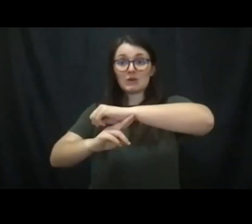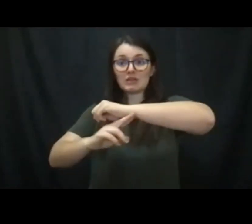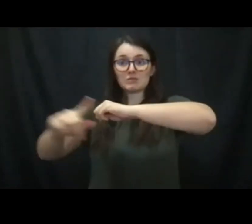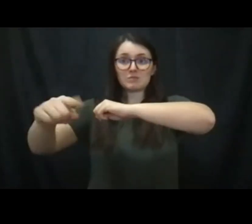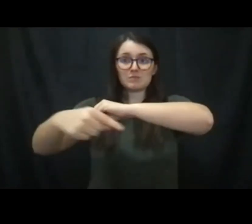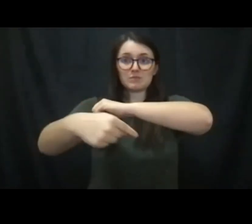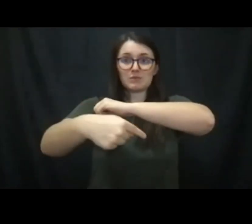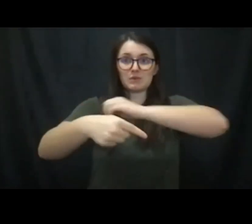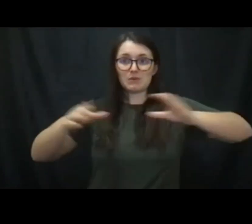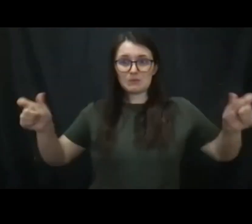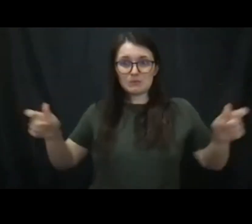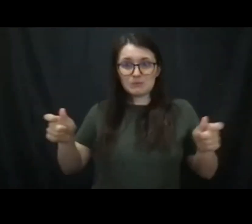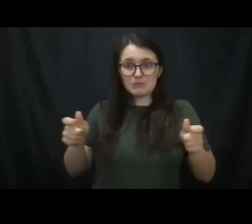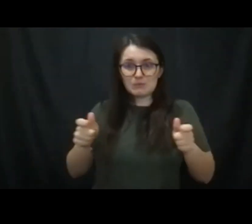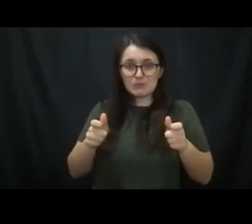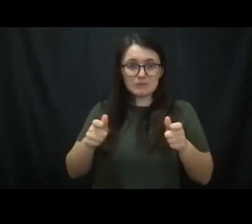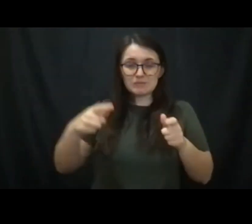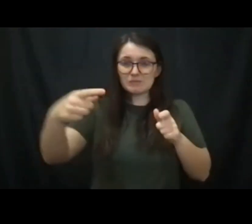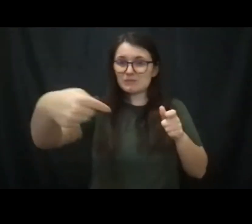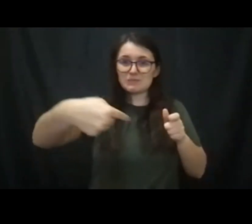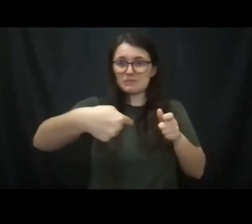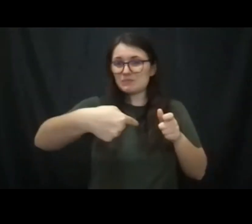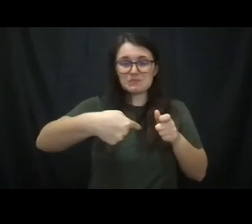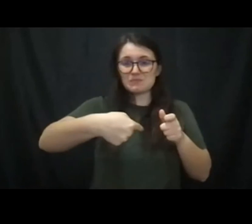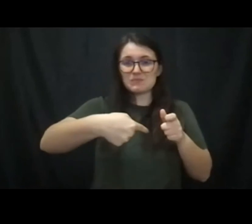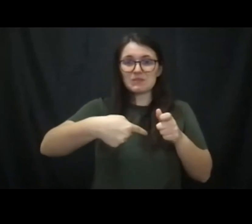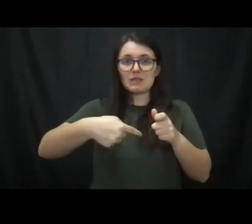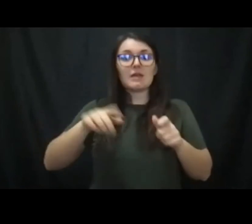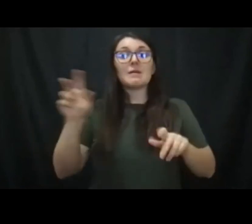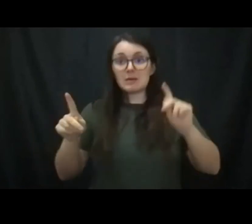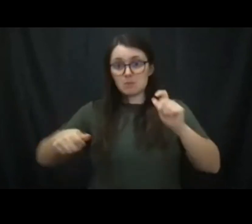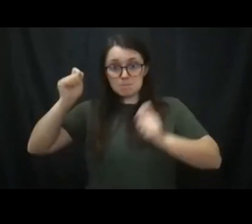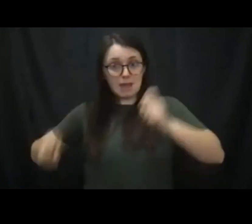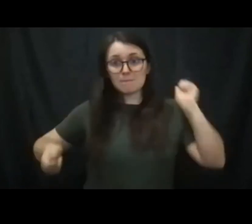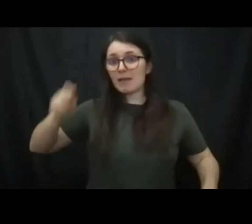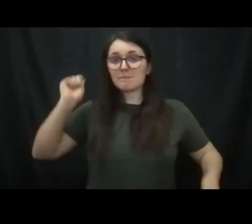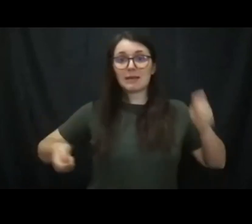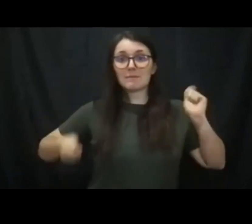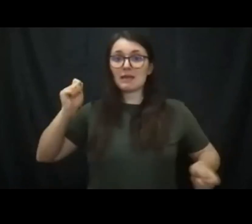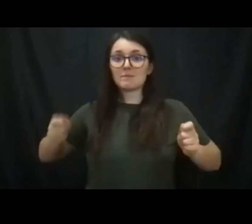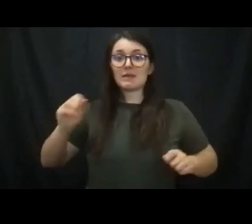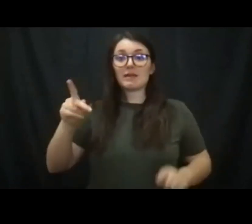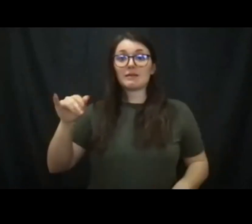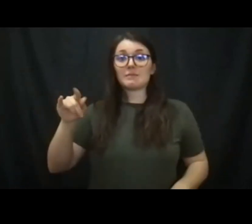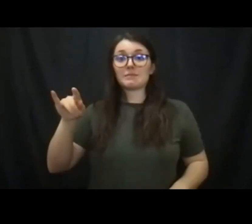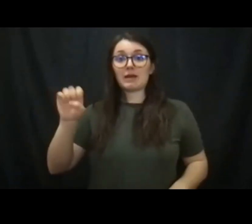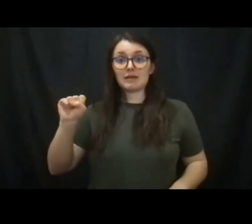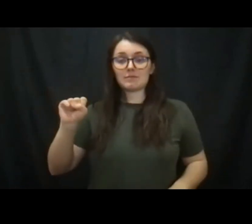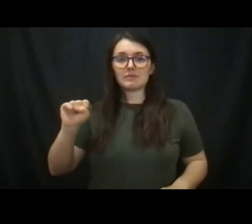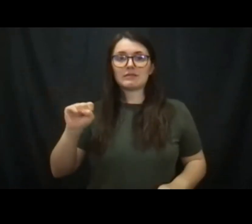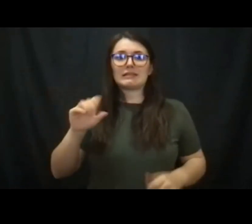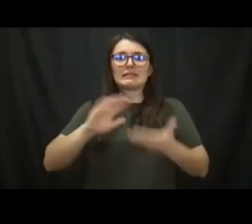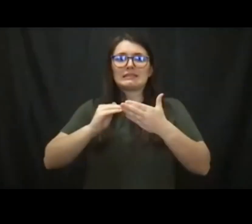find a space big enough to go through. People kept banging the pipes. Humphrey seemed flustered. What would